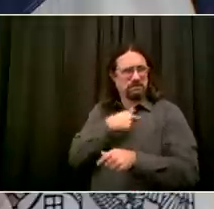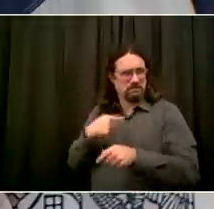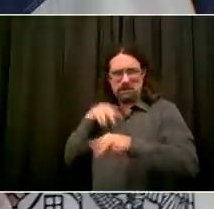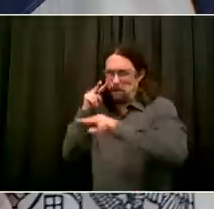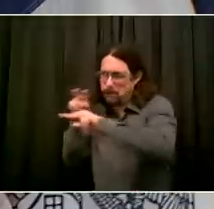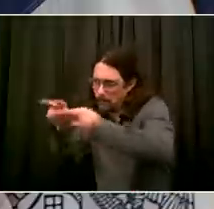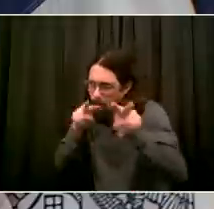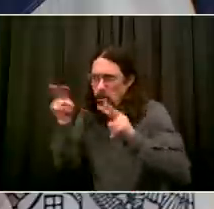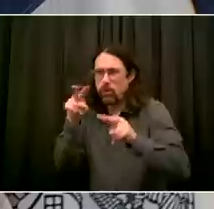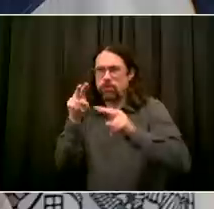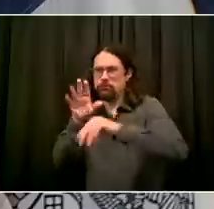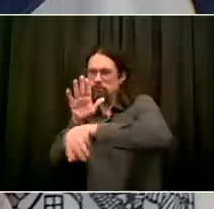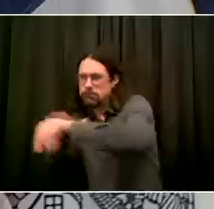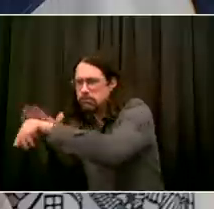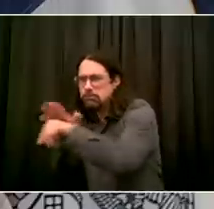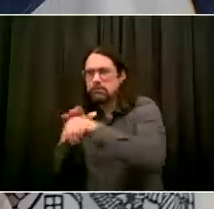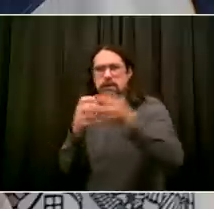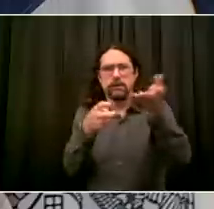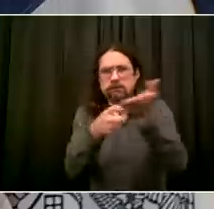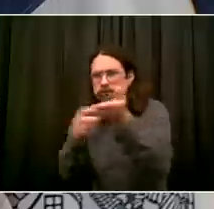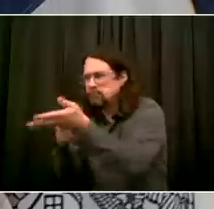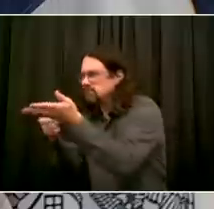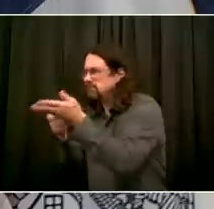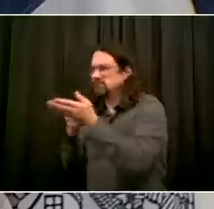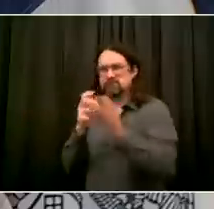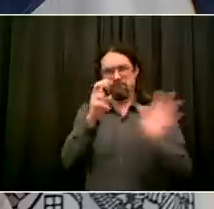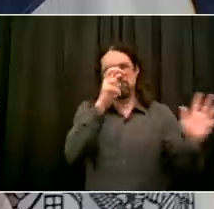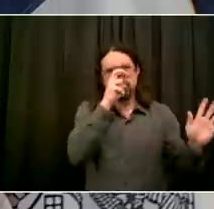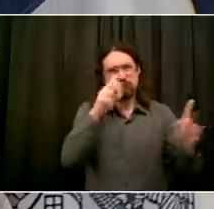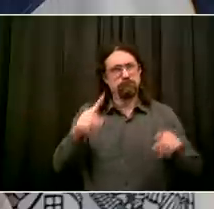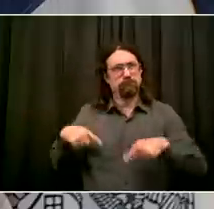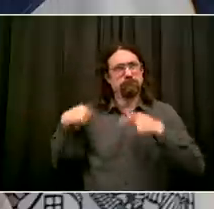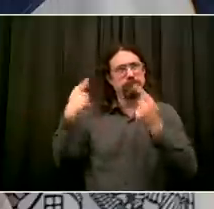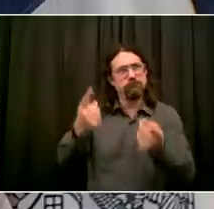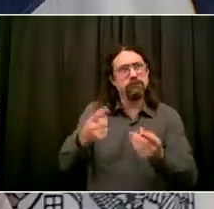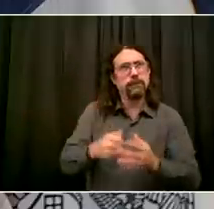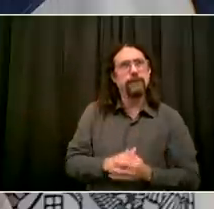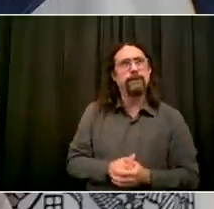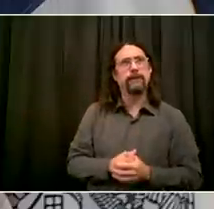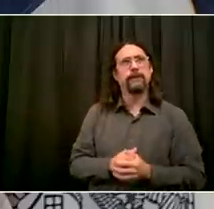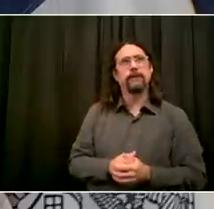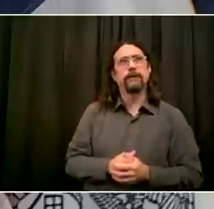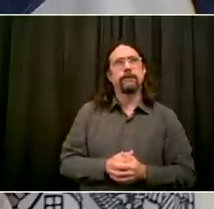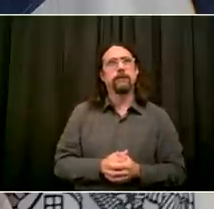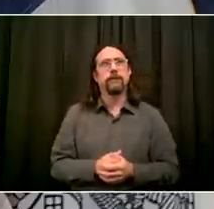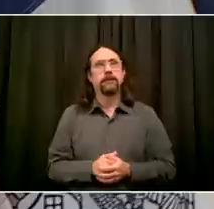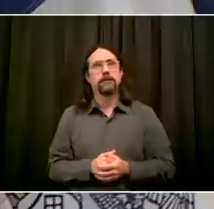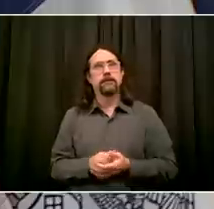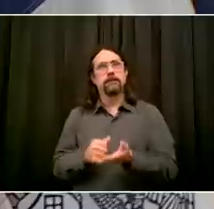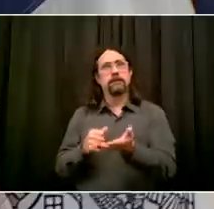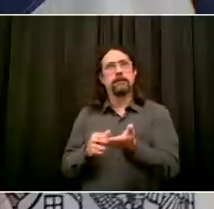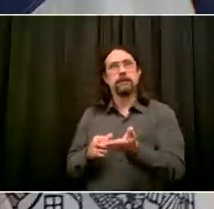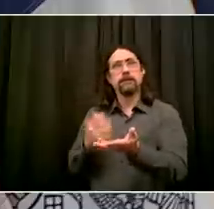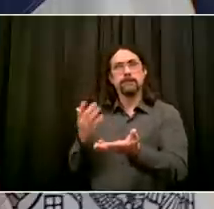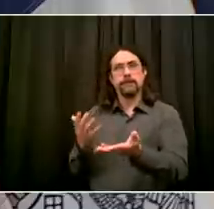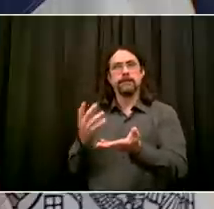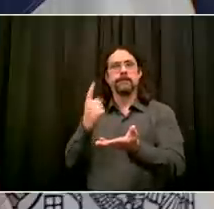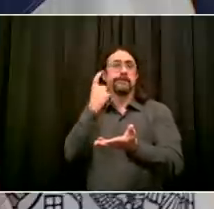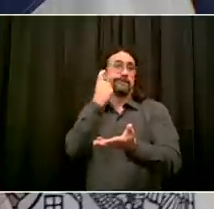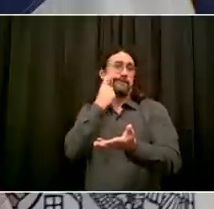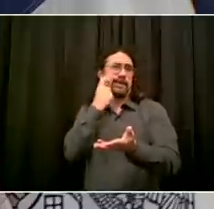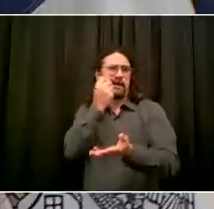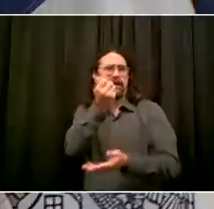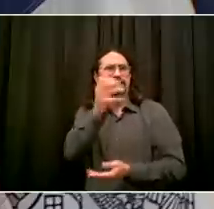problem beyond the normal enforcement approach. This is a problem that requires larger restrictions for